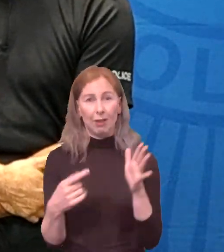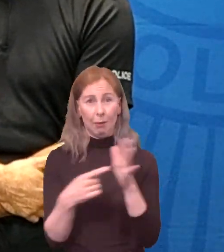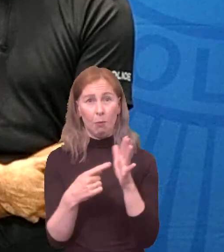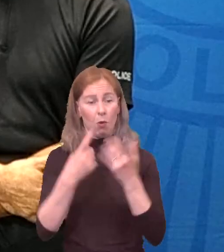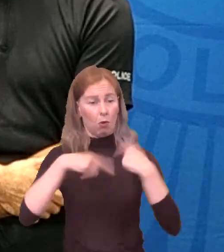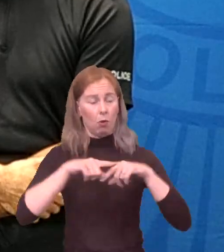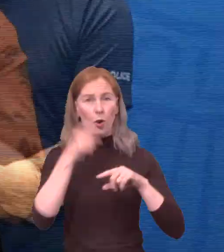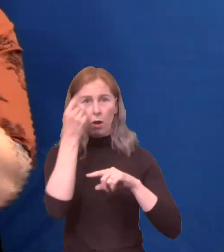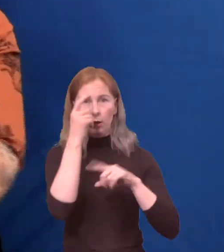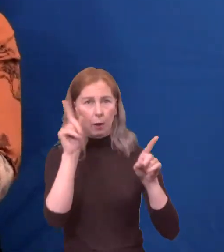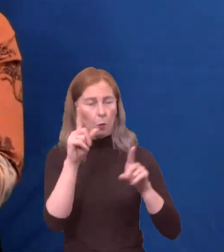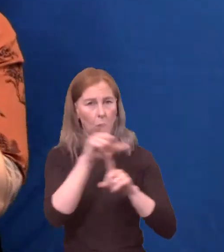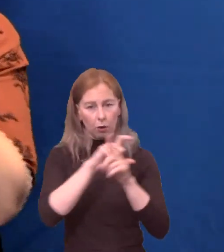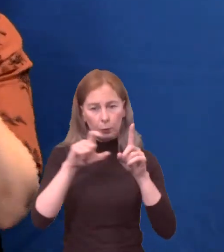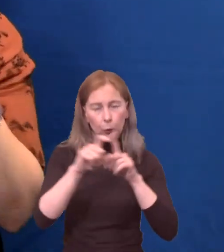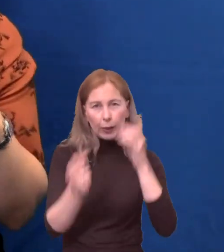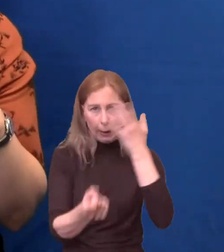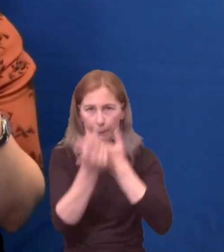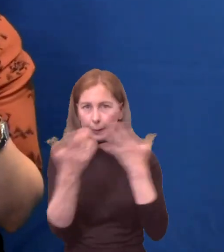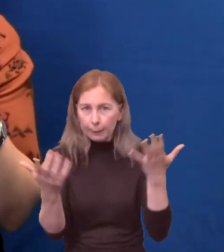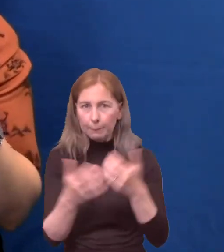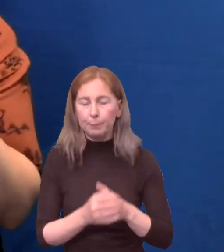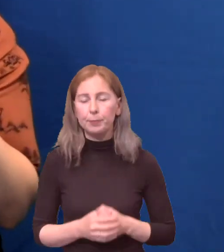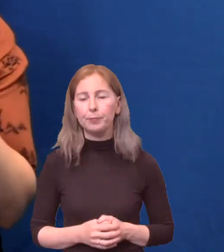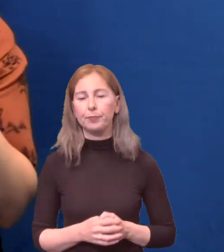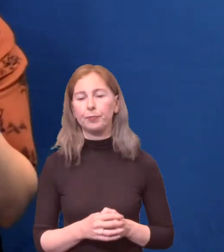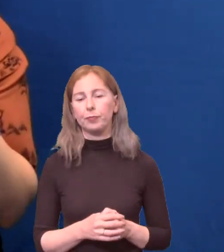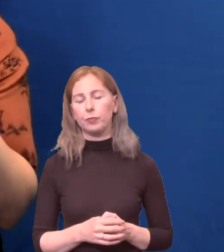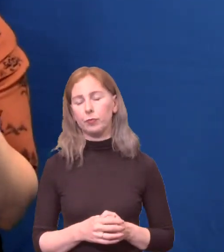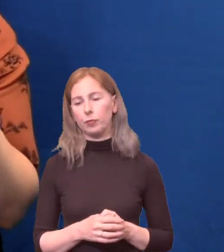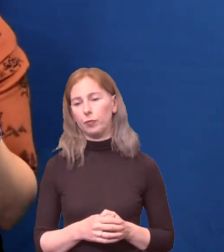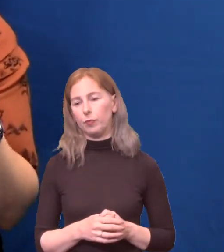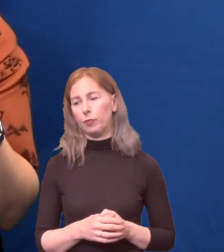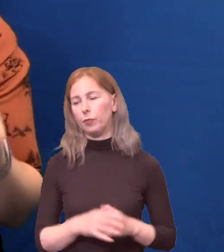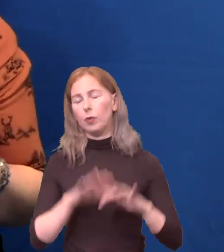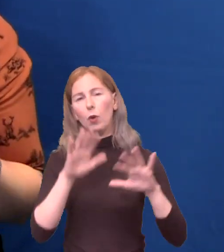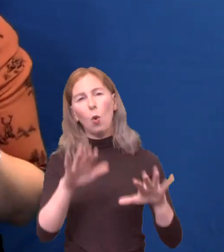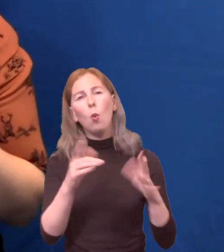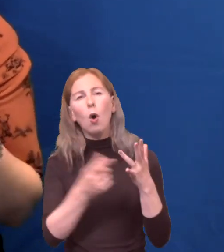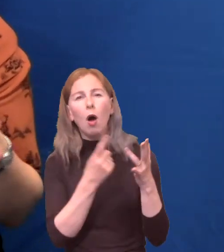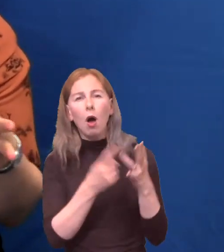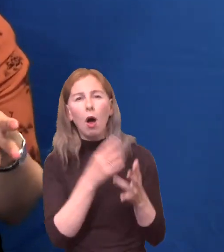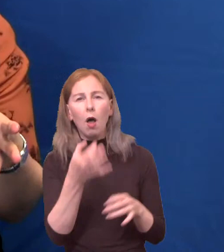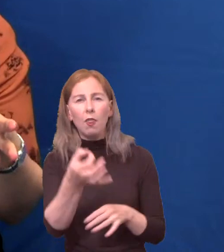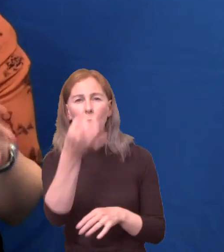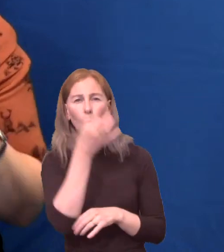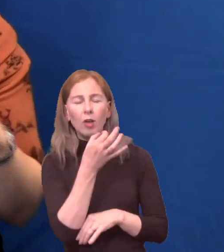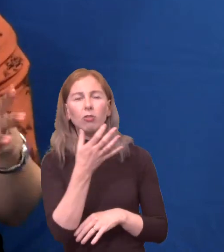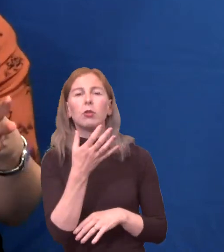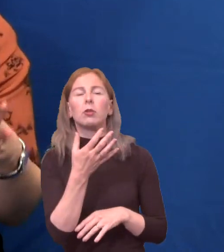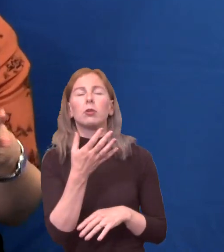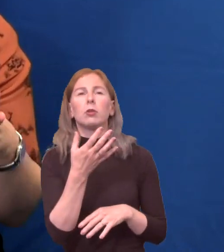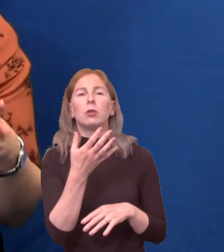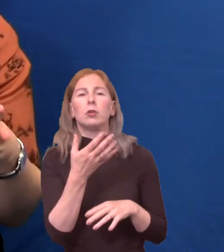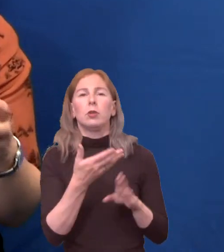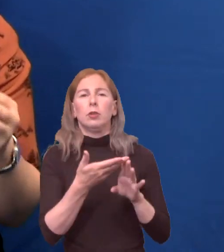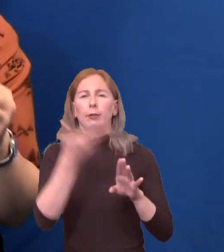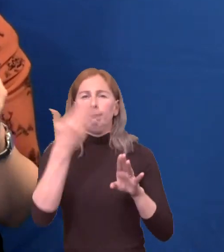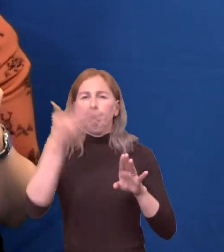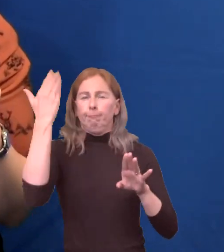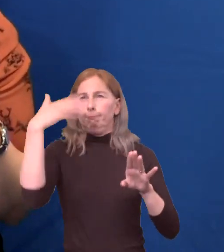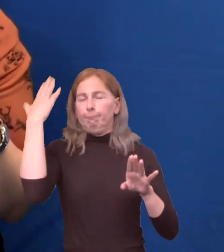that. One thing I would like to sort of point out as well is one of the other questions that we did have asked to us a little while ago when we had a lot of questions around dog